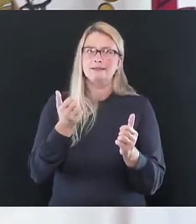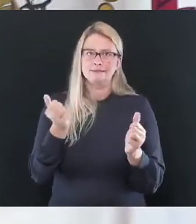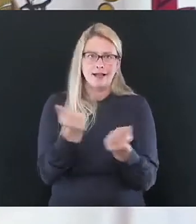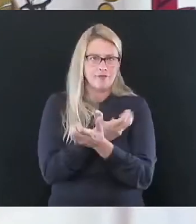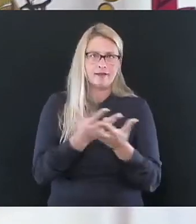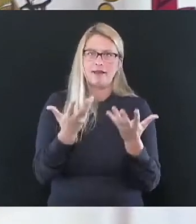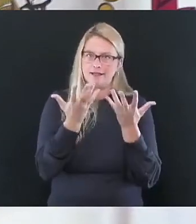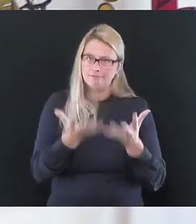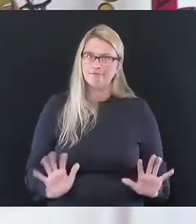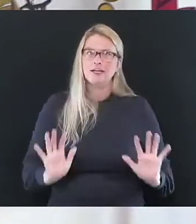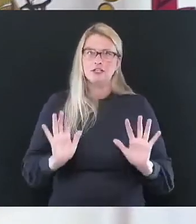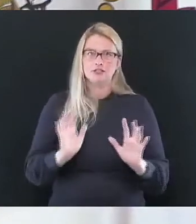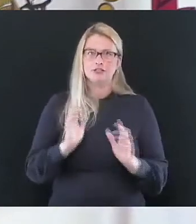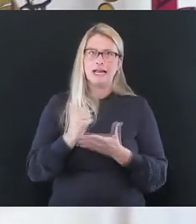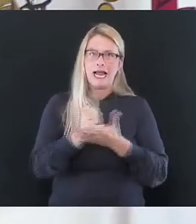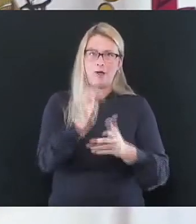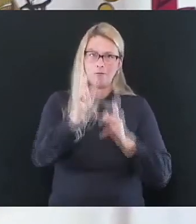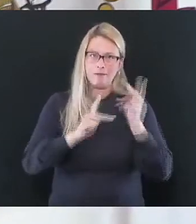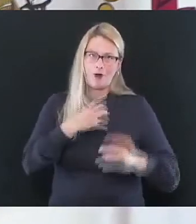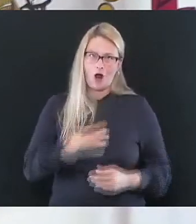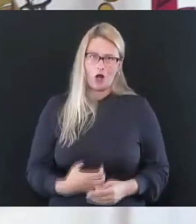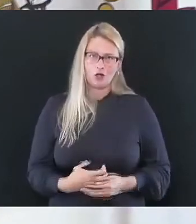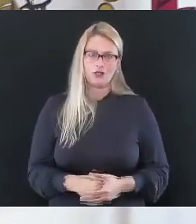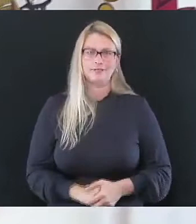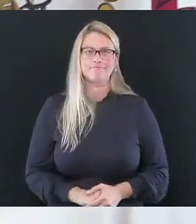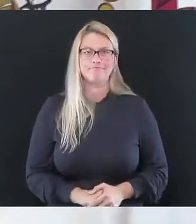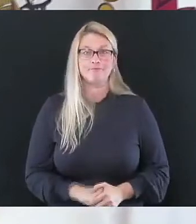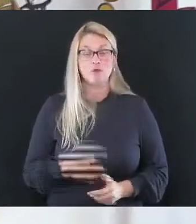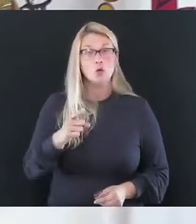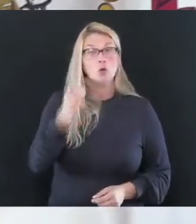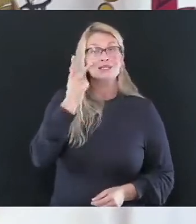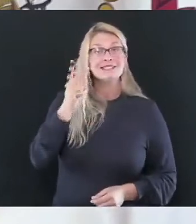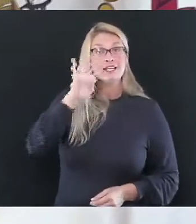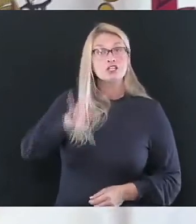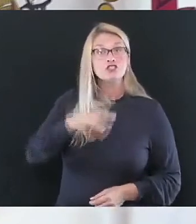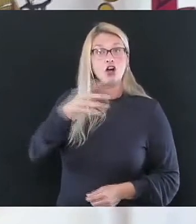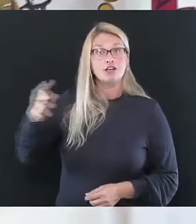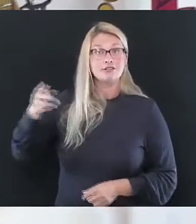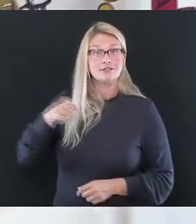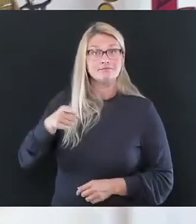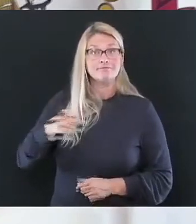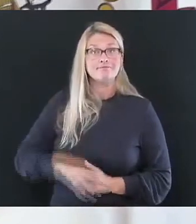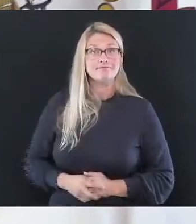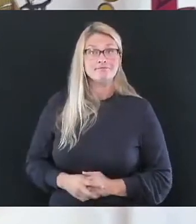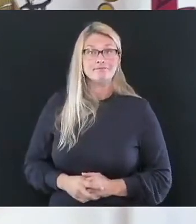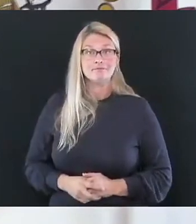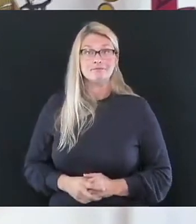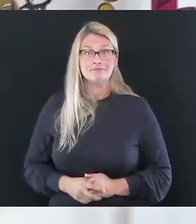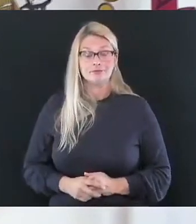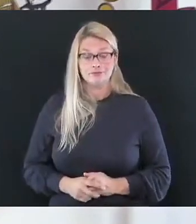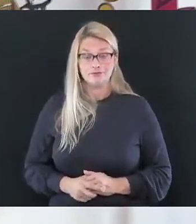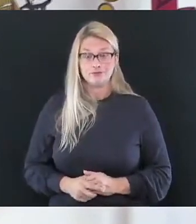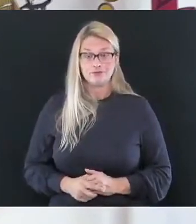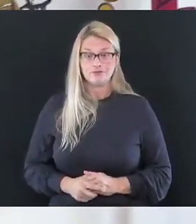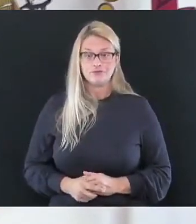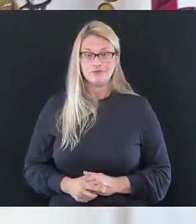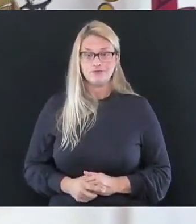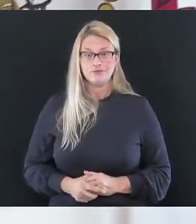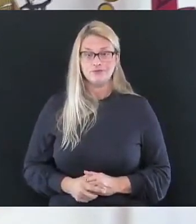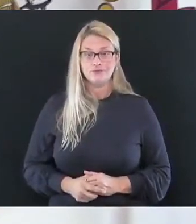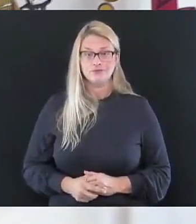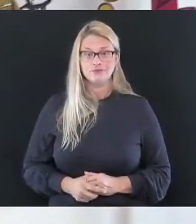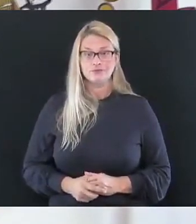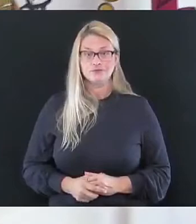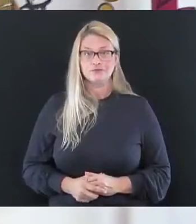done. From the standpoint of our charts, you can see, if you look at these real quick,